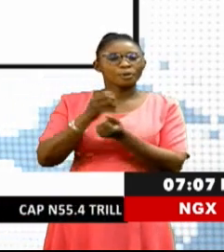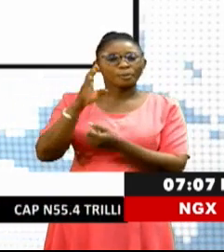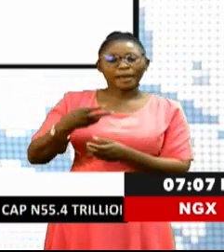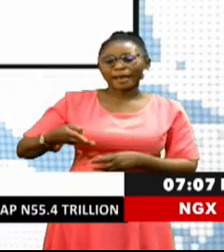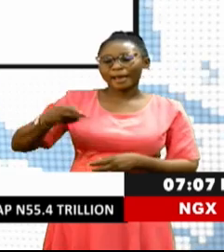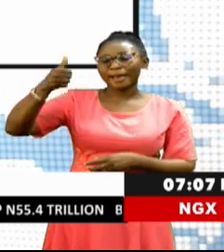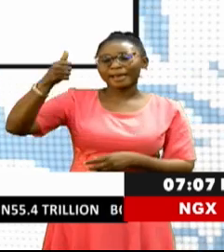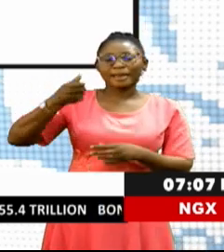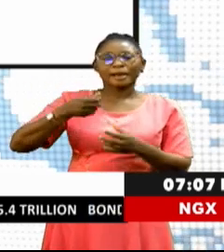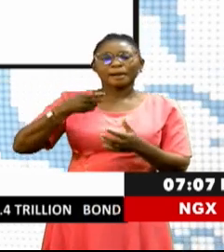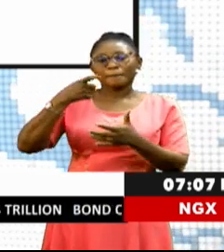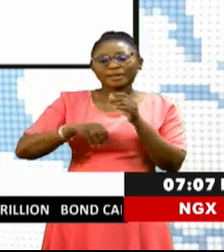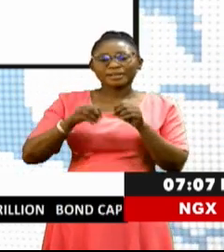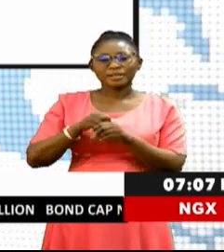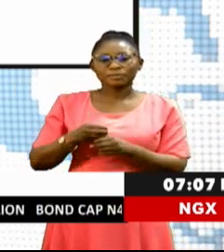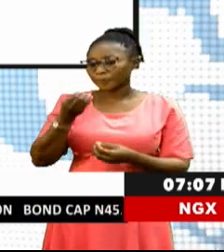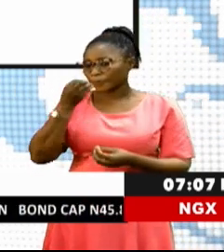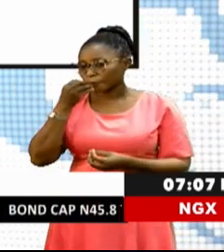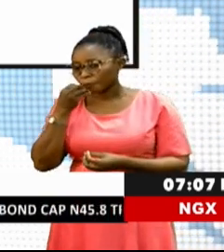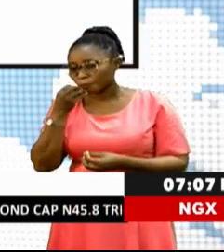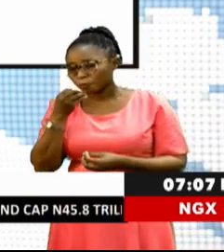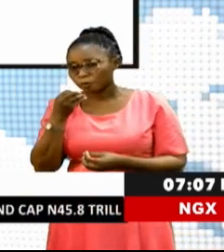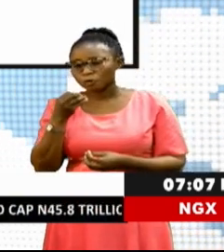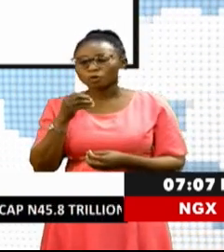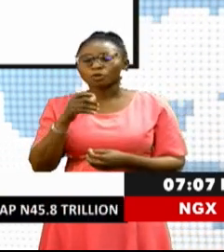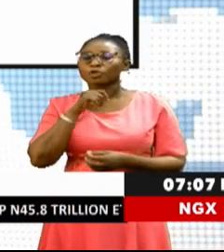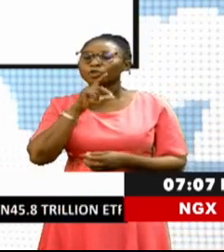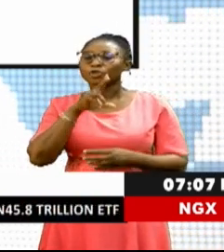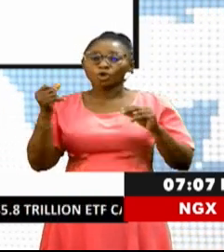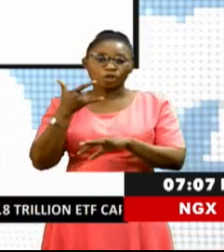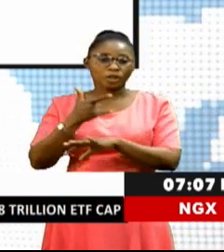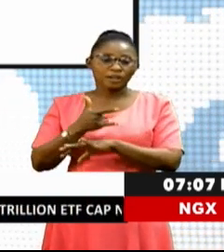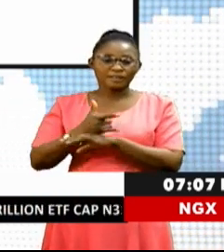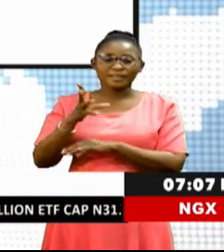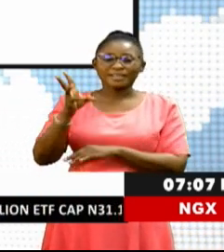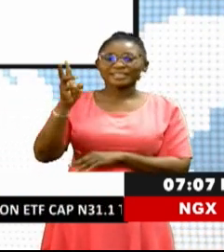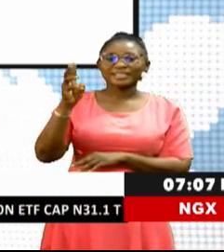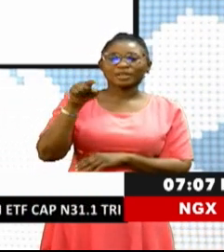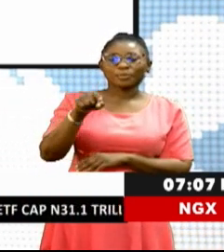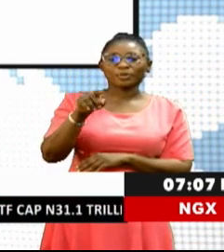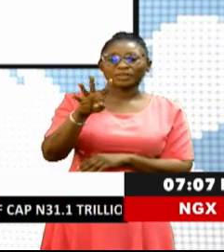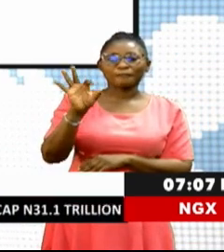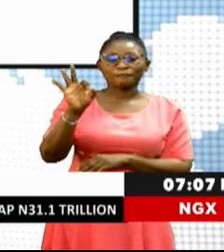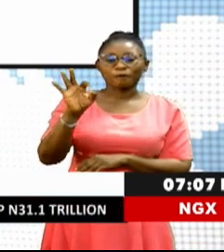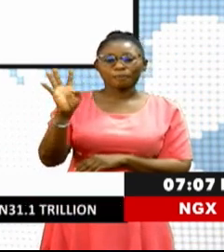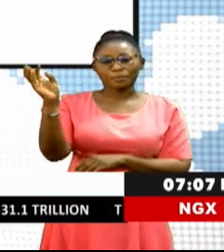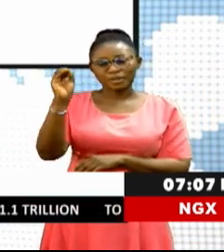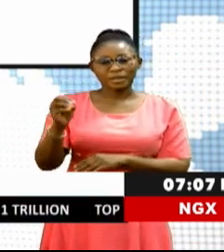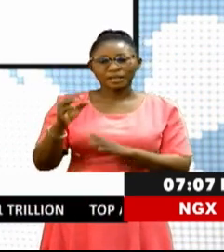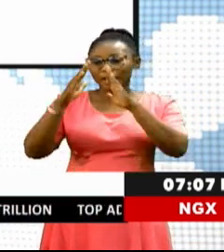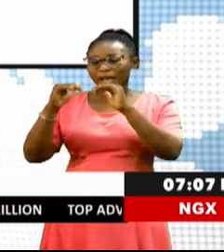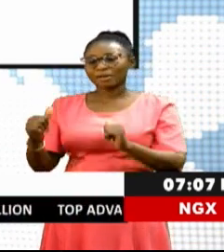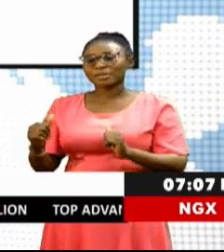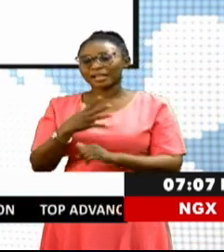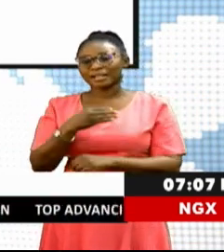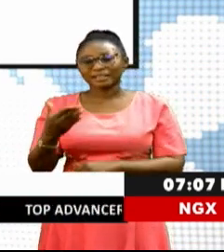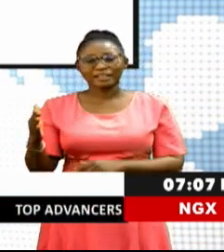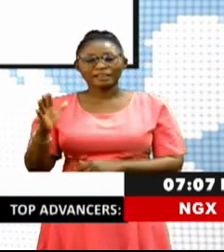key categories, food and non-alcoholic beverages, 16.94%, housing and utilities,